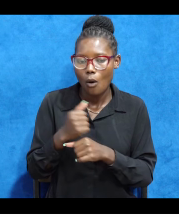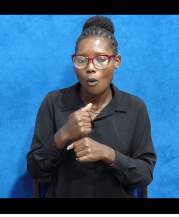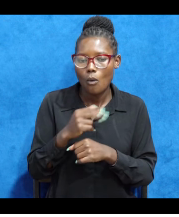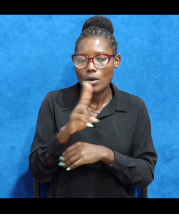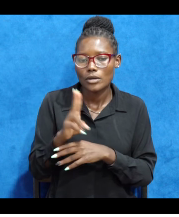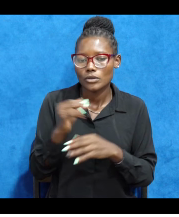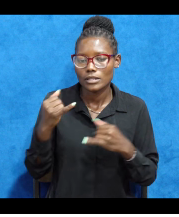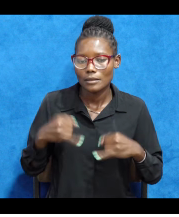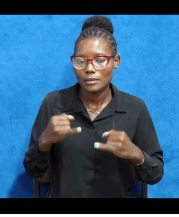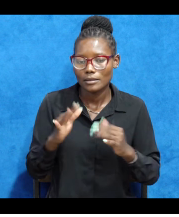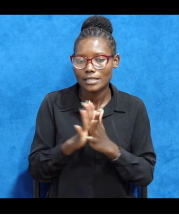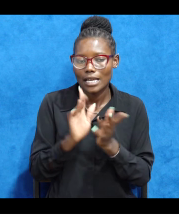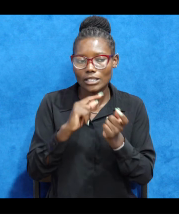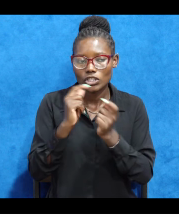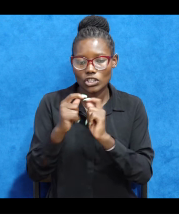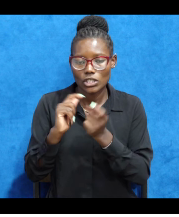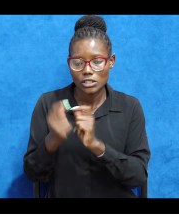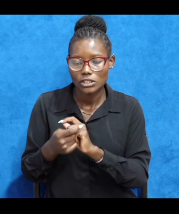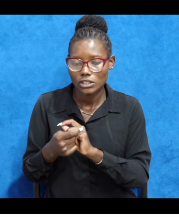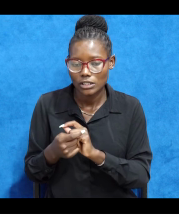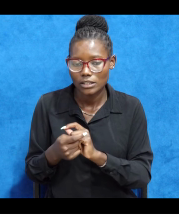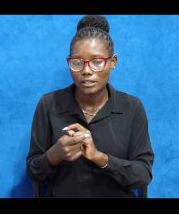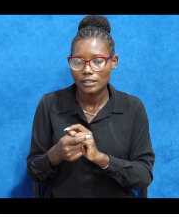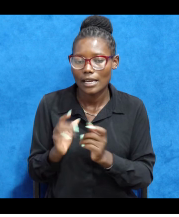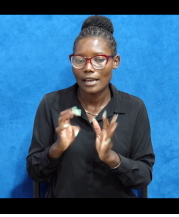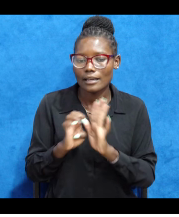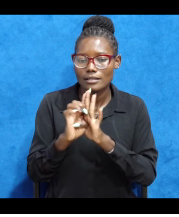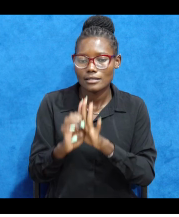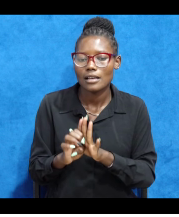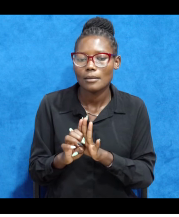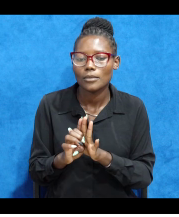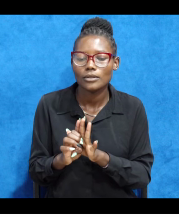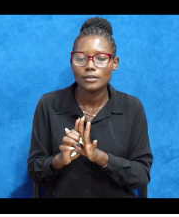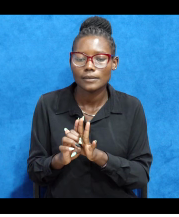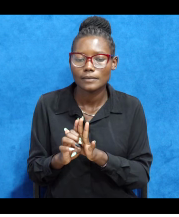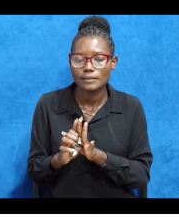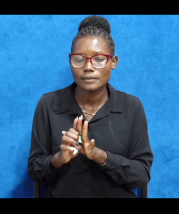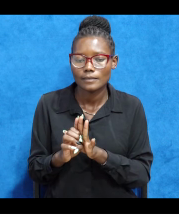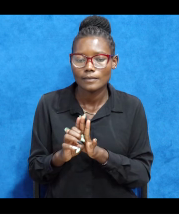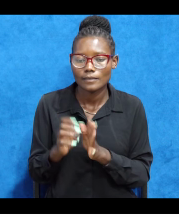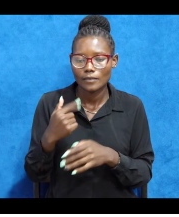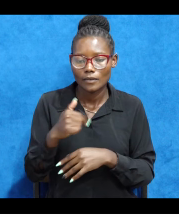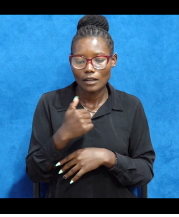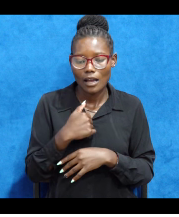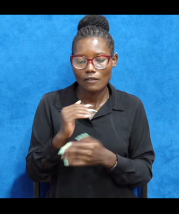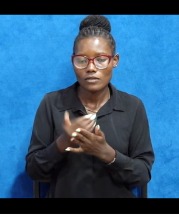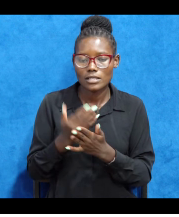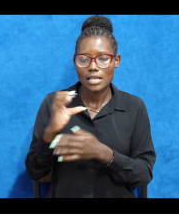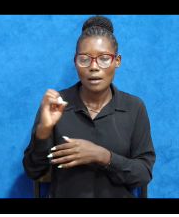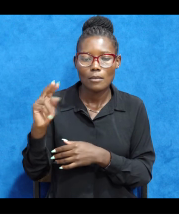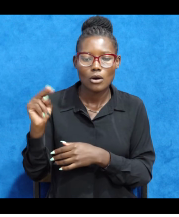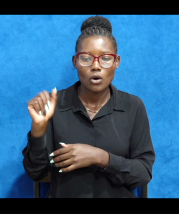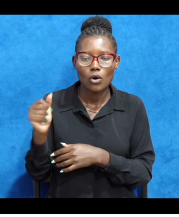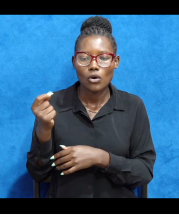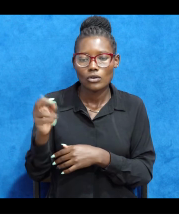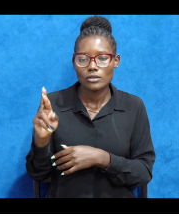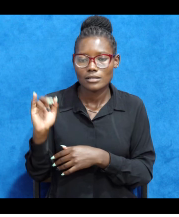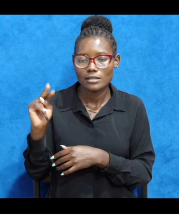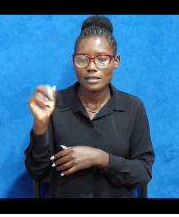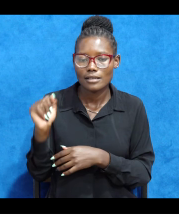or enhancing a portion of the movement. We can do this by adjusting the field of play, altering the implements